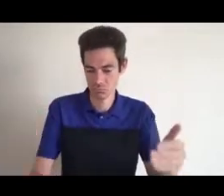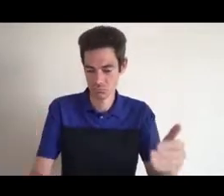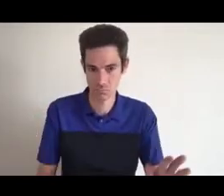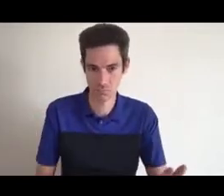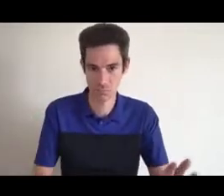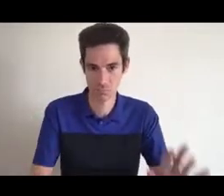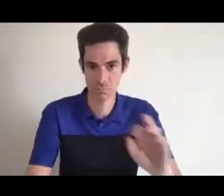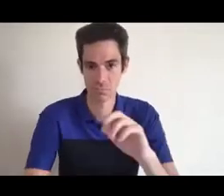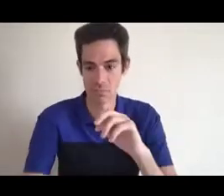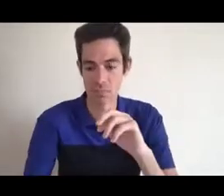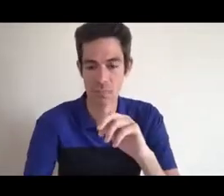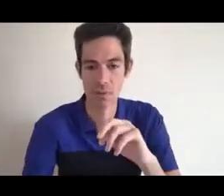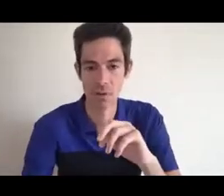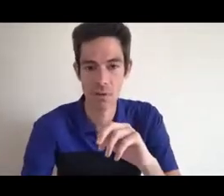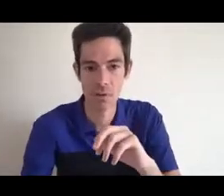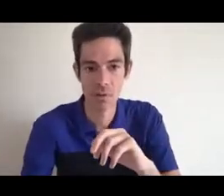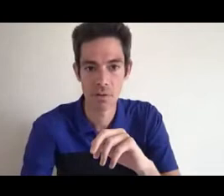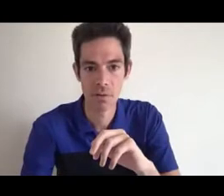Okay, so we'll move on.